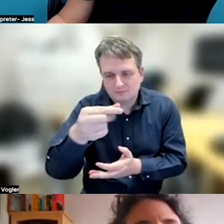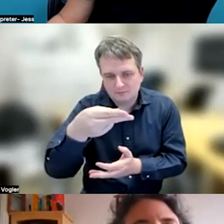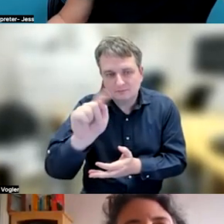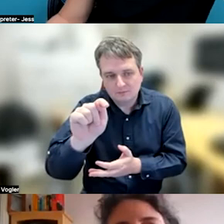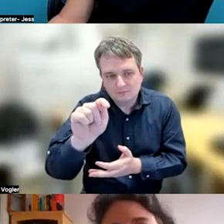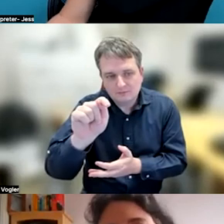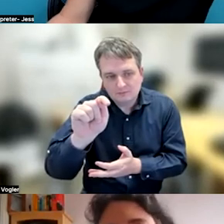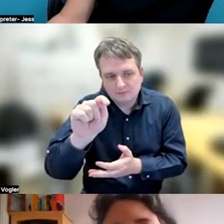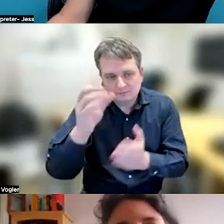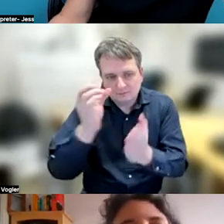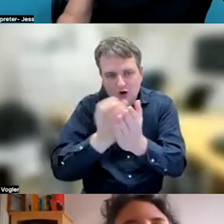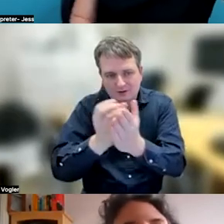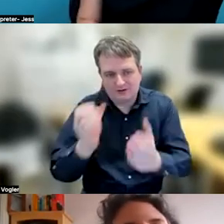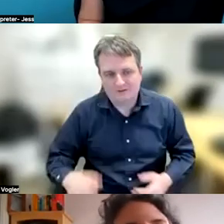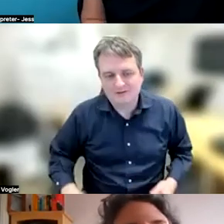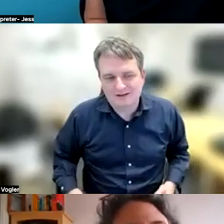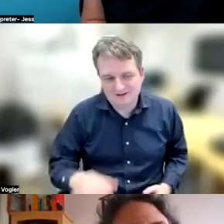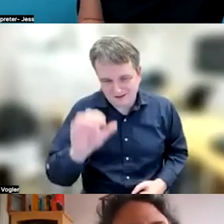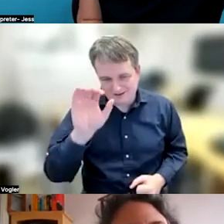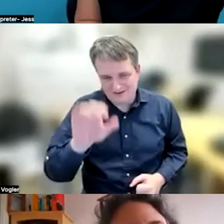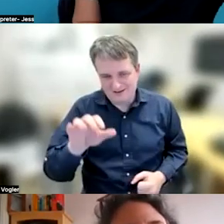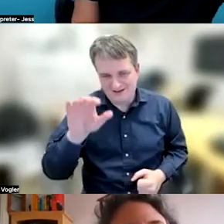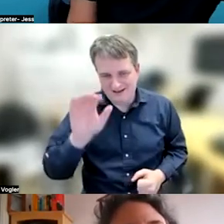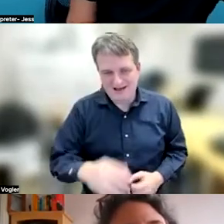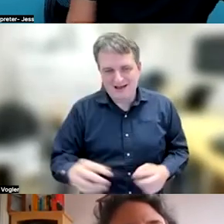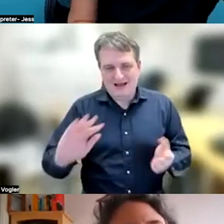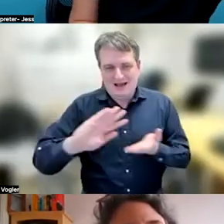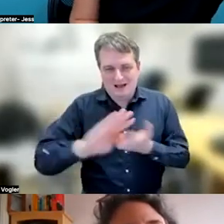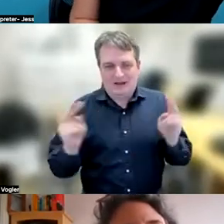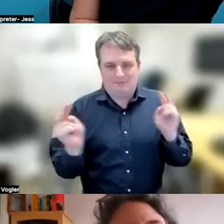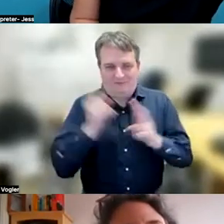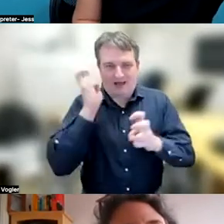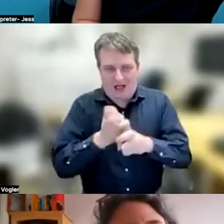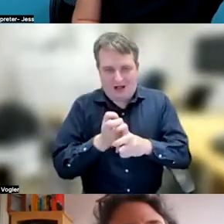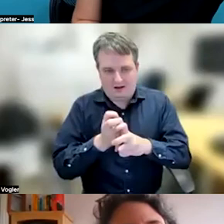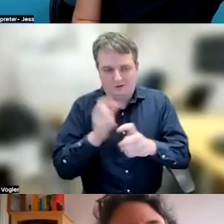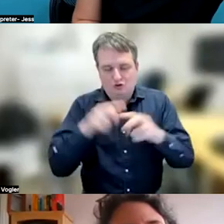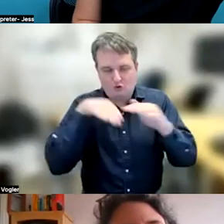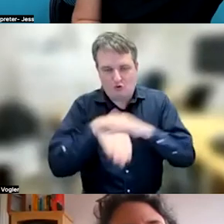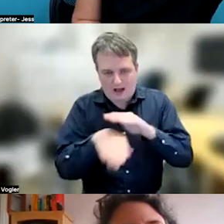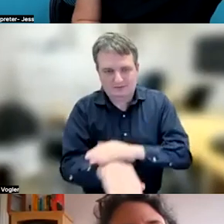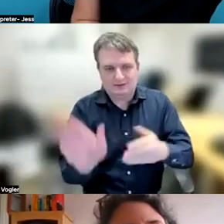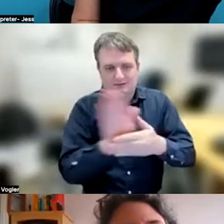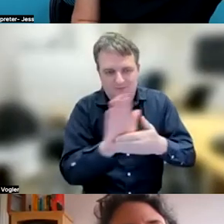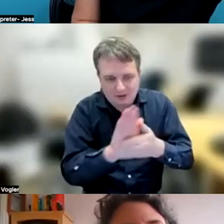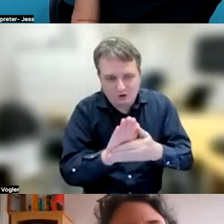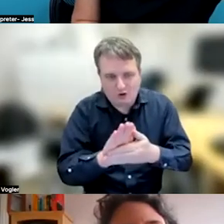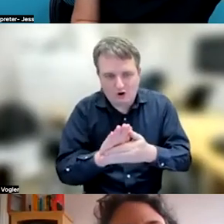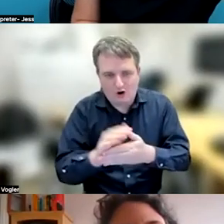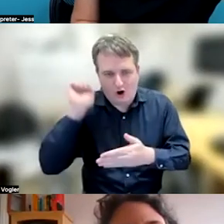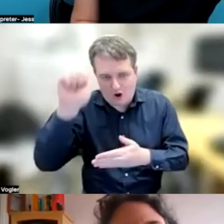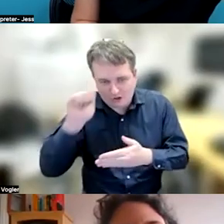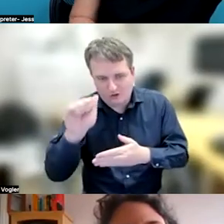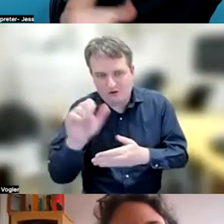corporate copyright issues. So that can be very hard